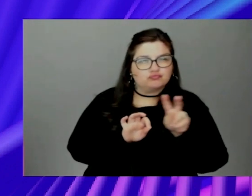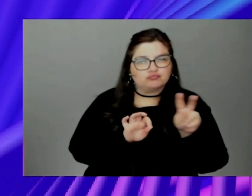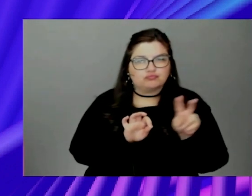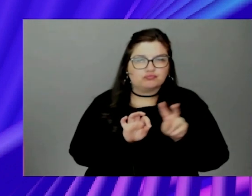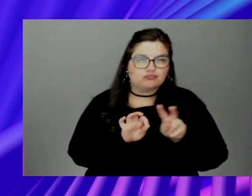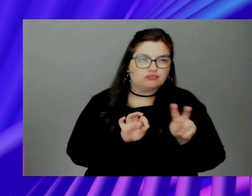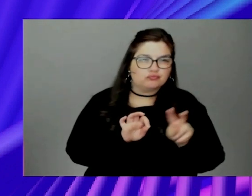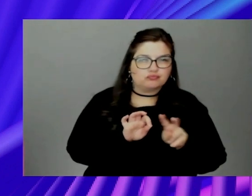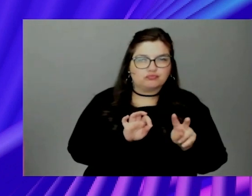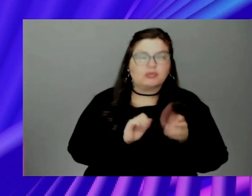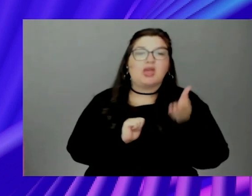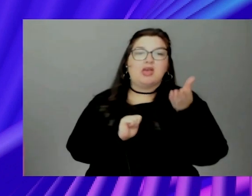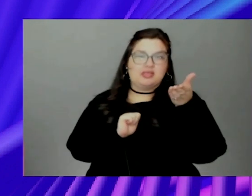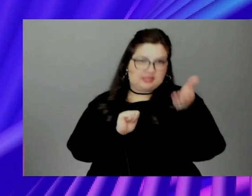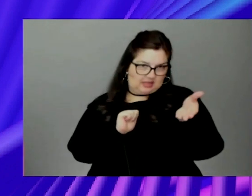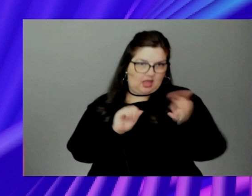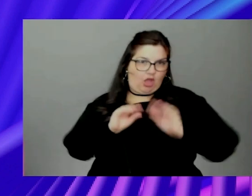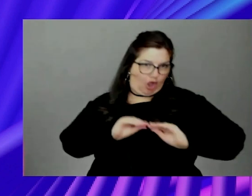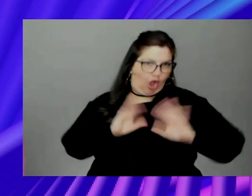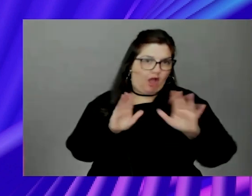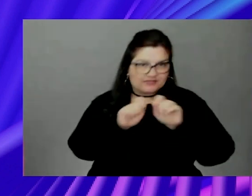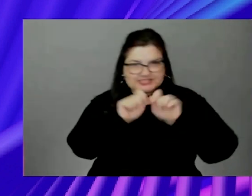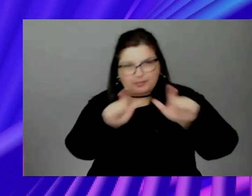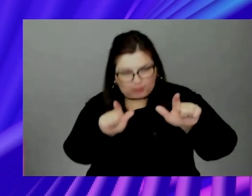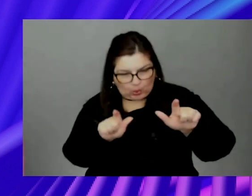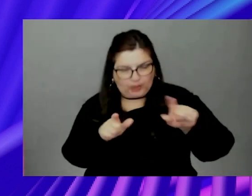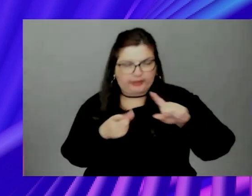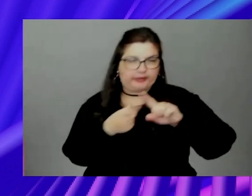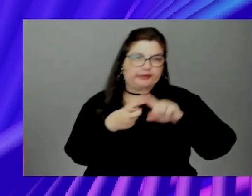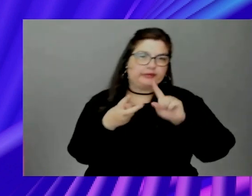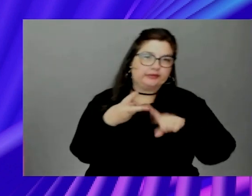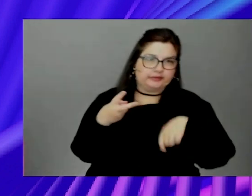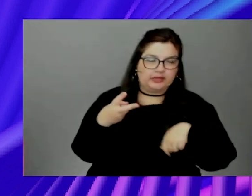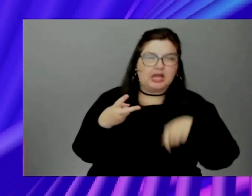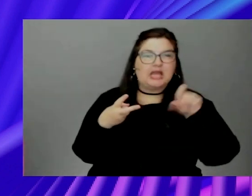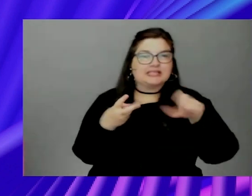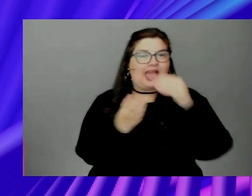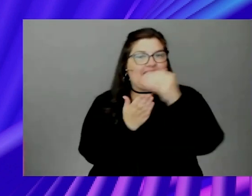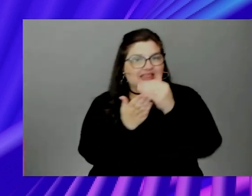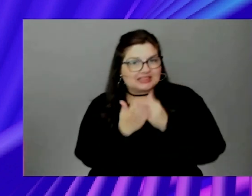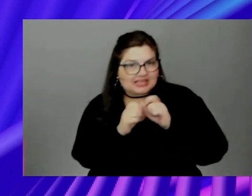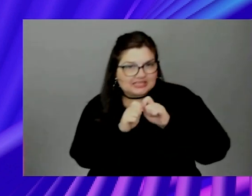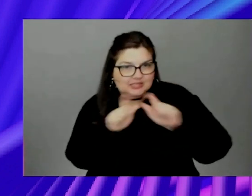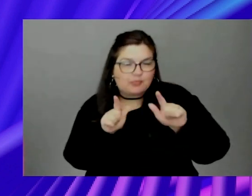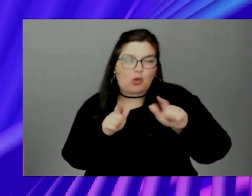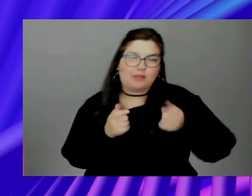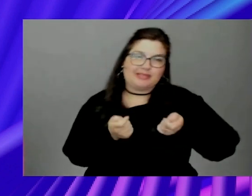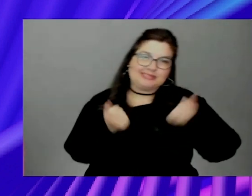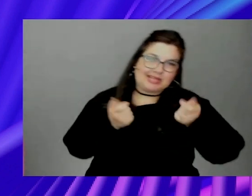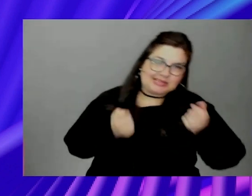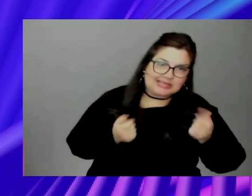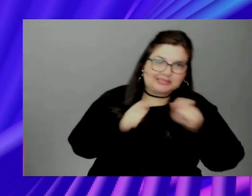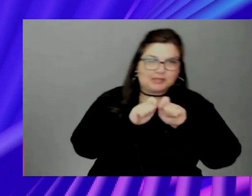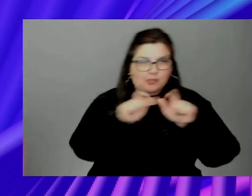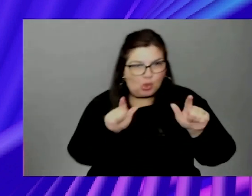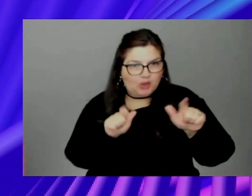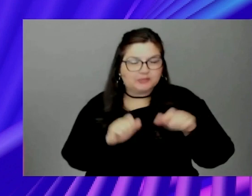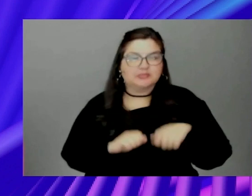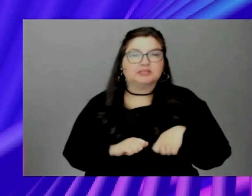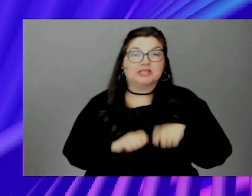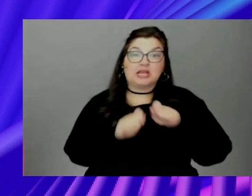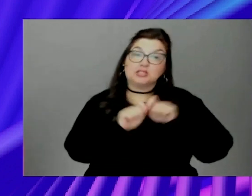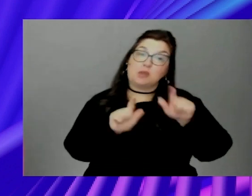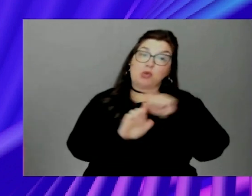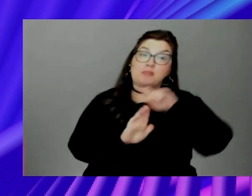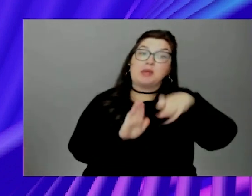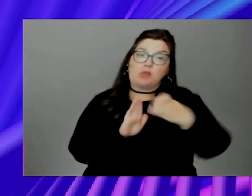so there's obviously deploy, that's the main one. We could do list deployments and delete deployments. We have deployment projects, which we'll talk